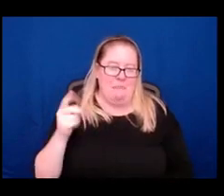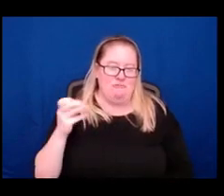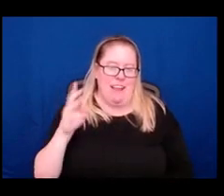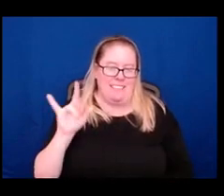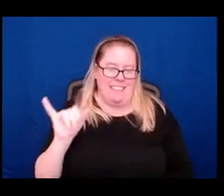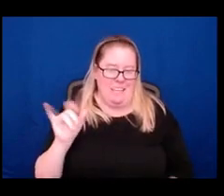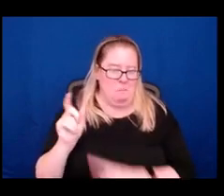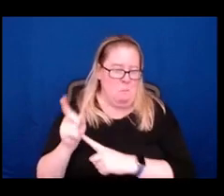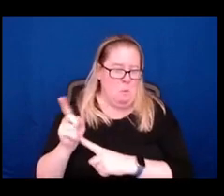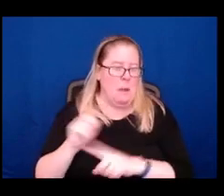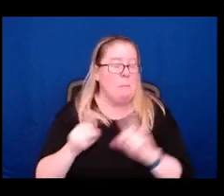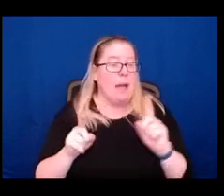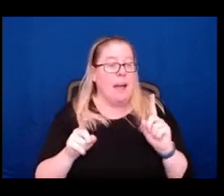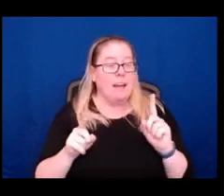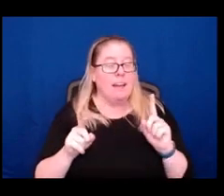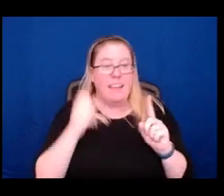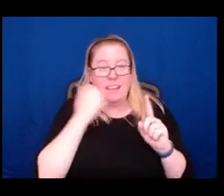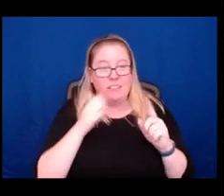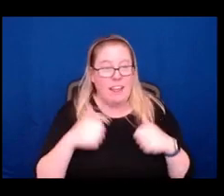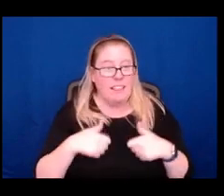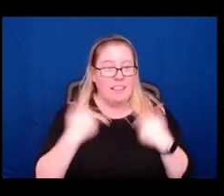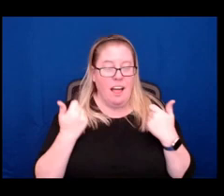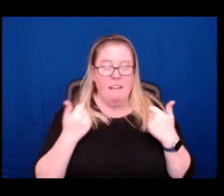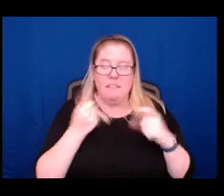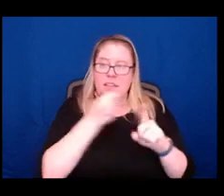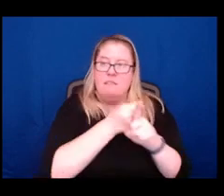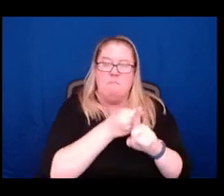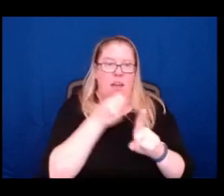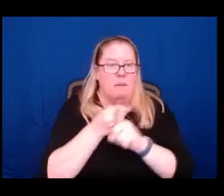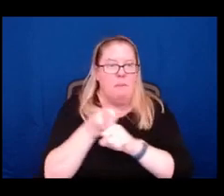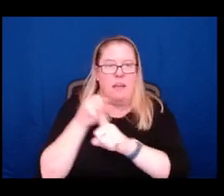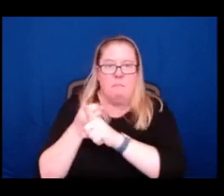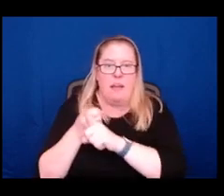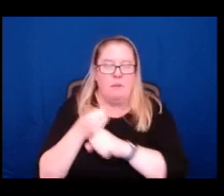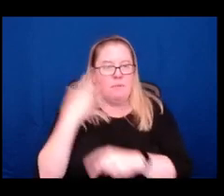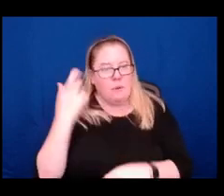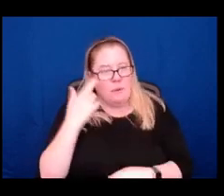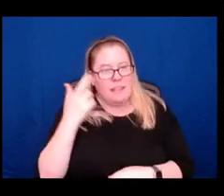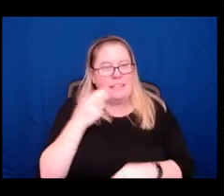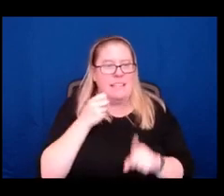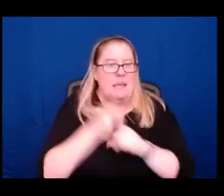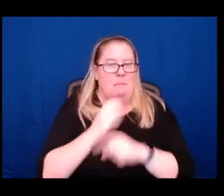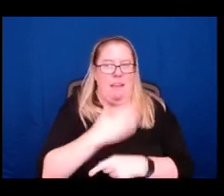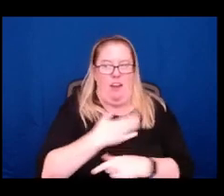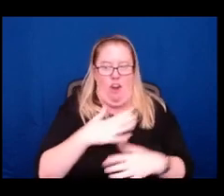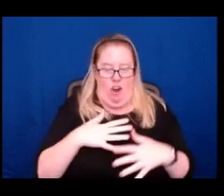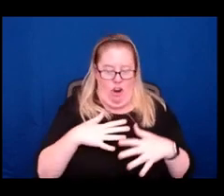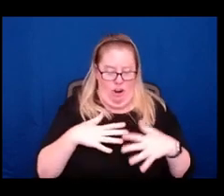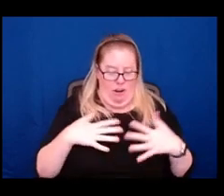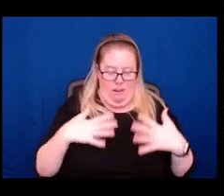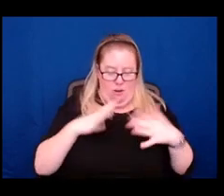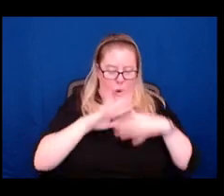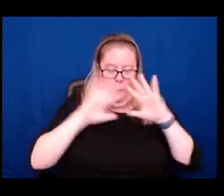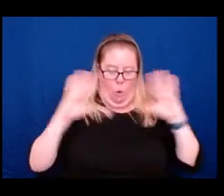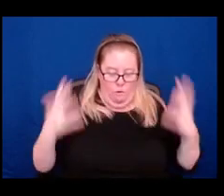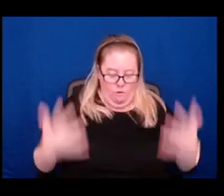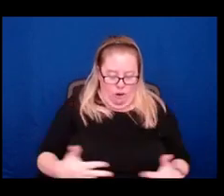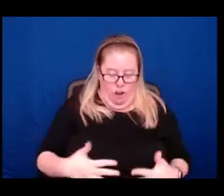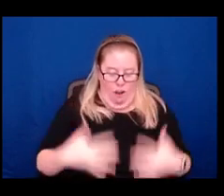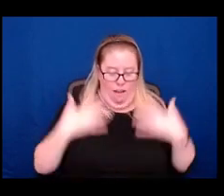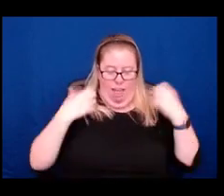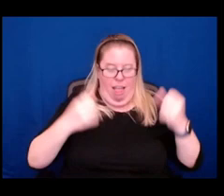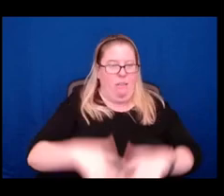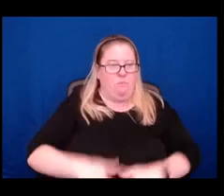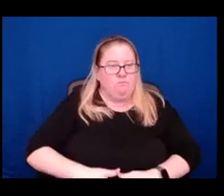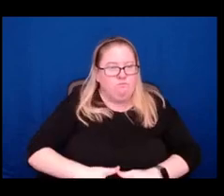know, there's so many things in our everyday life that we're affected by that we don't realize is affecting our reproductive health, our overall health. You know, you may